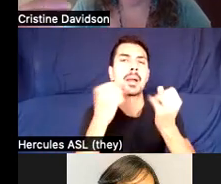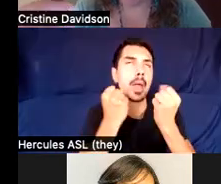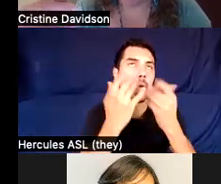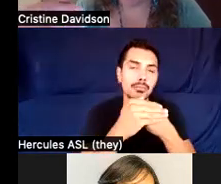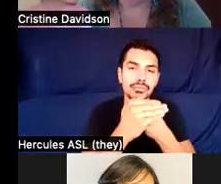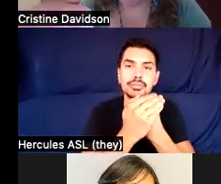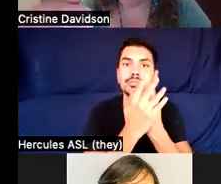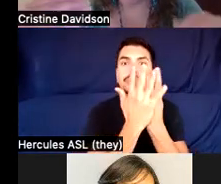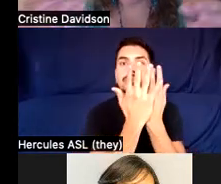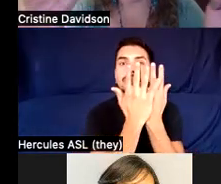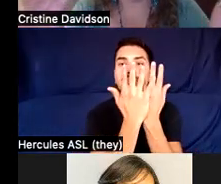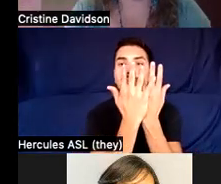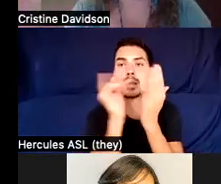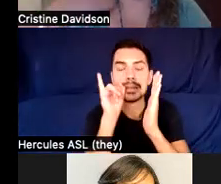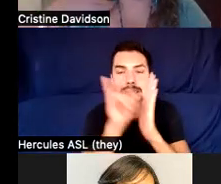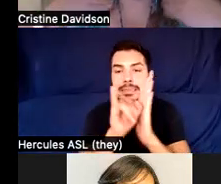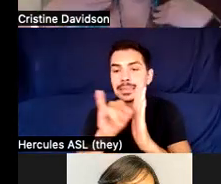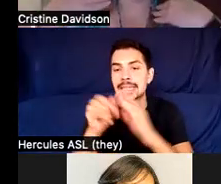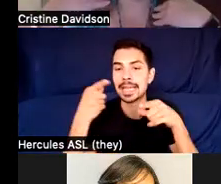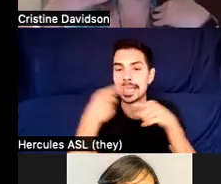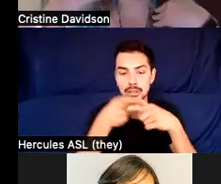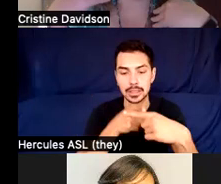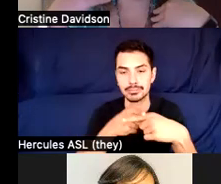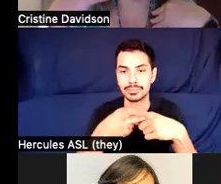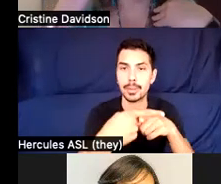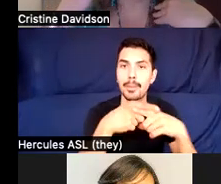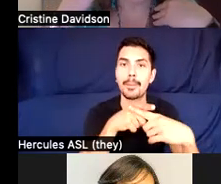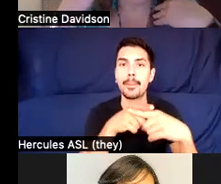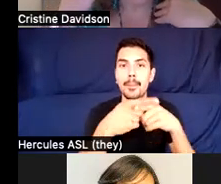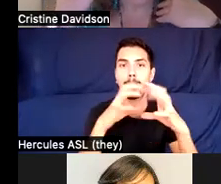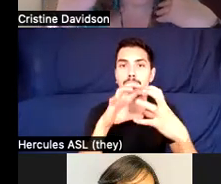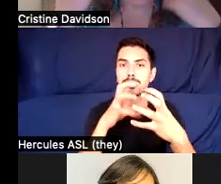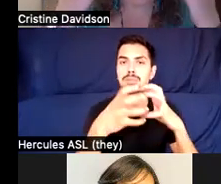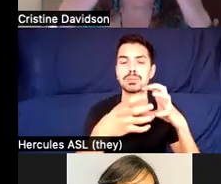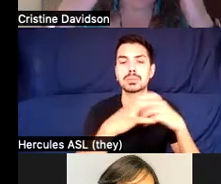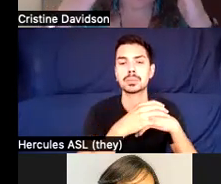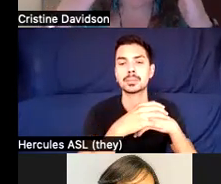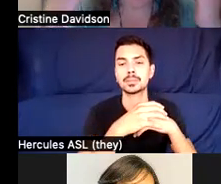So we may not even know ourselves how many